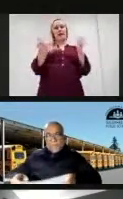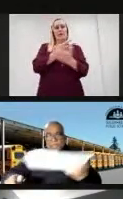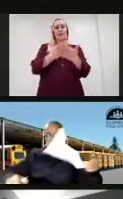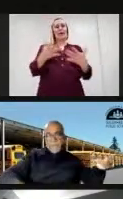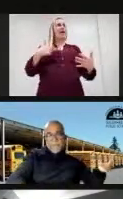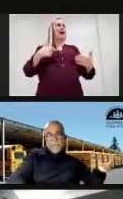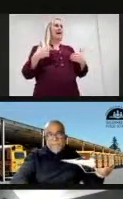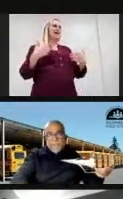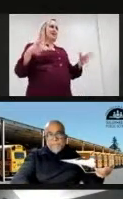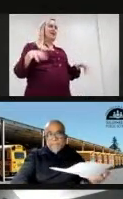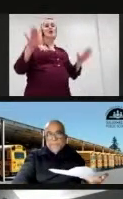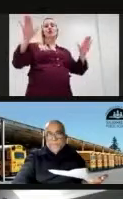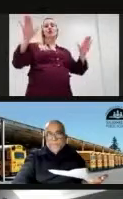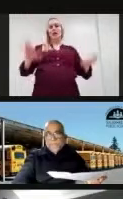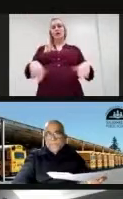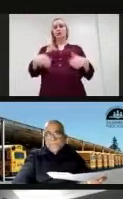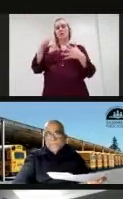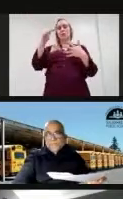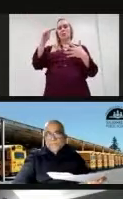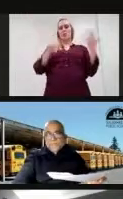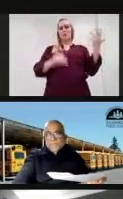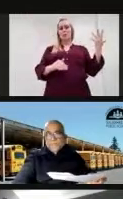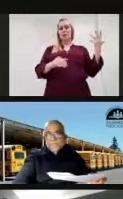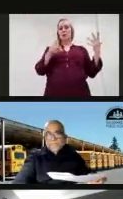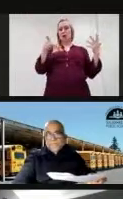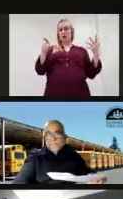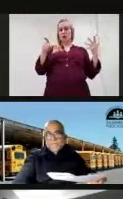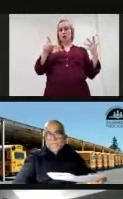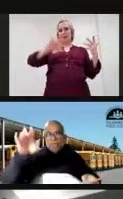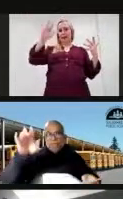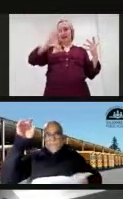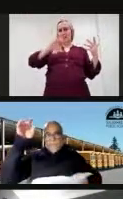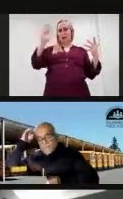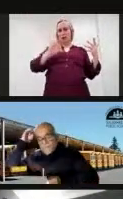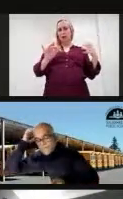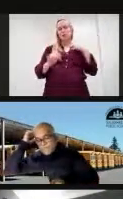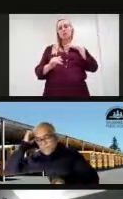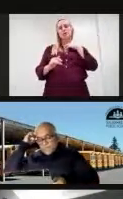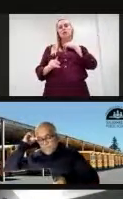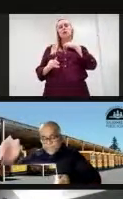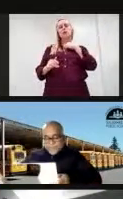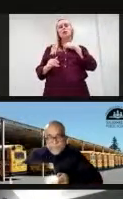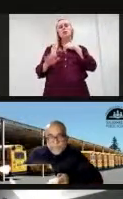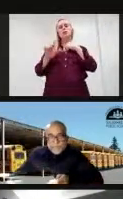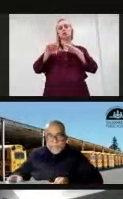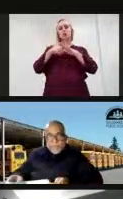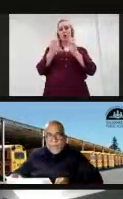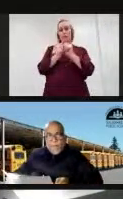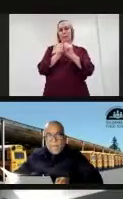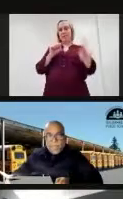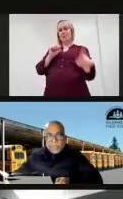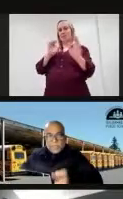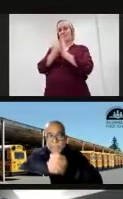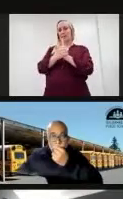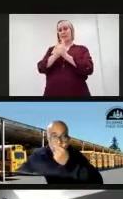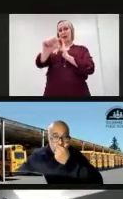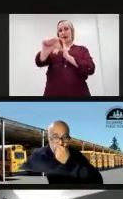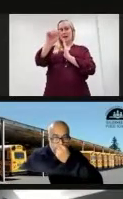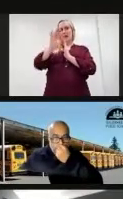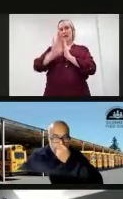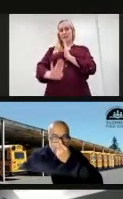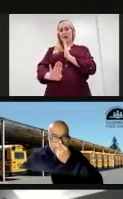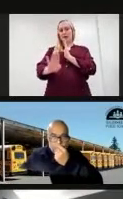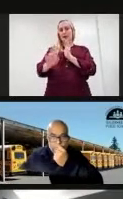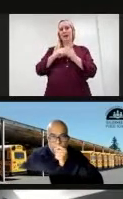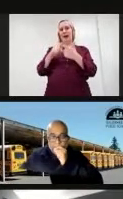thank you. This is great. So the order that we're doing, since you're doing the page turning, Superintendent Perry, we'll start with addendum A, then we'll go to B, and then we'll go back to